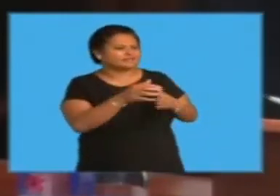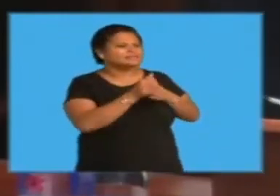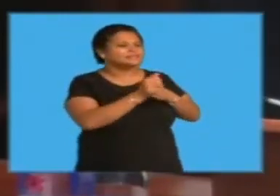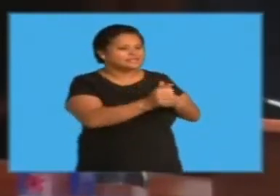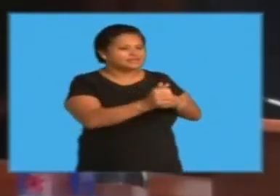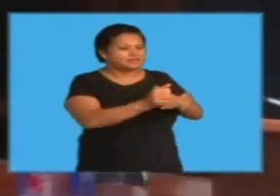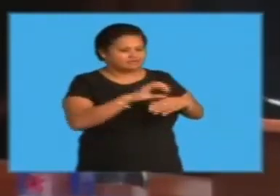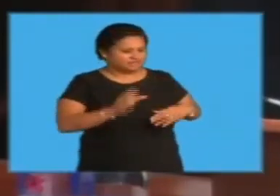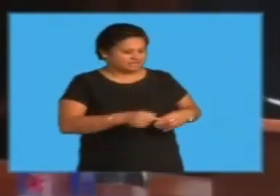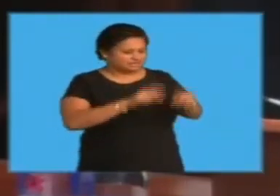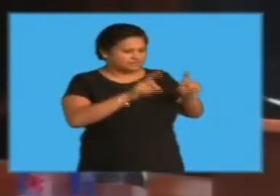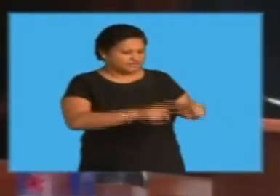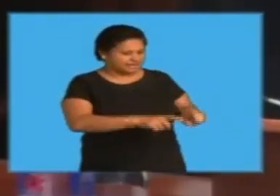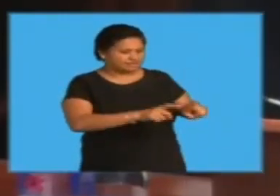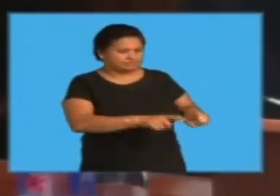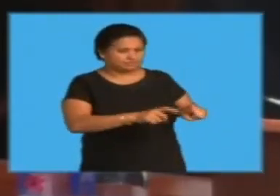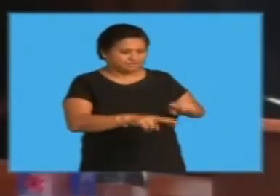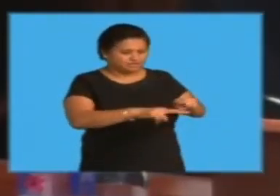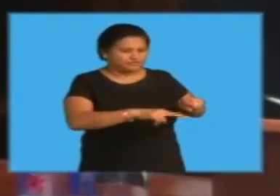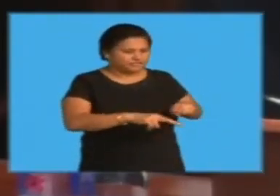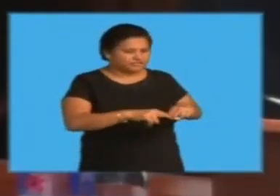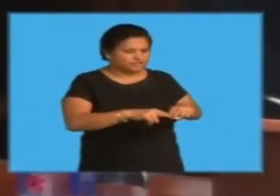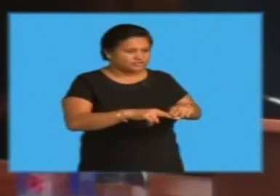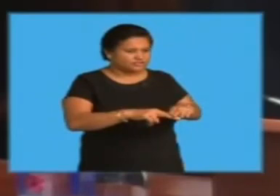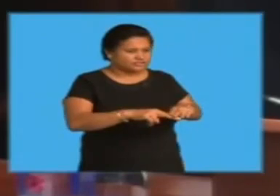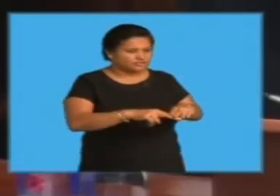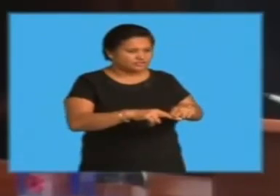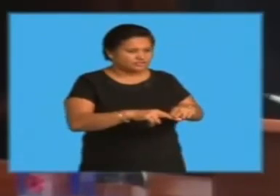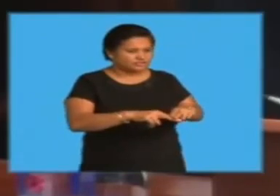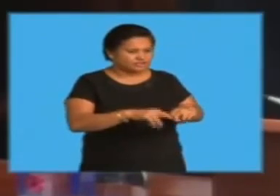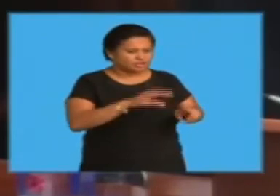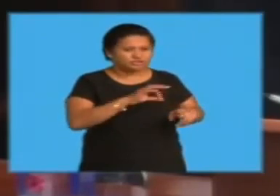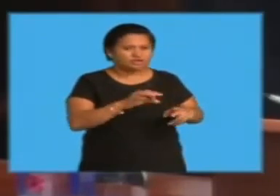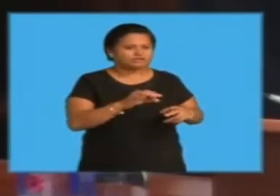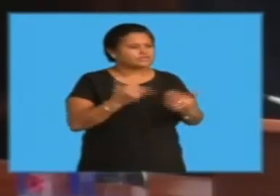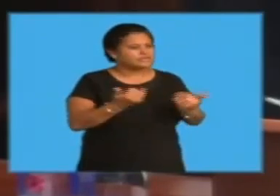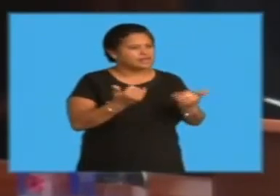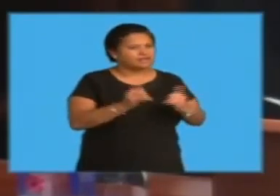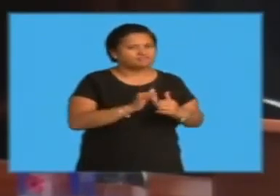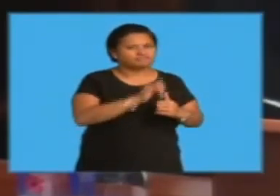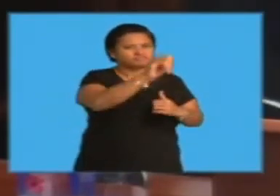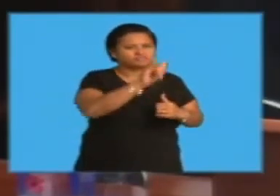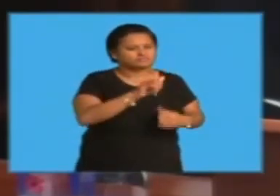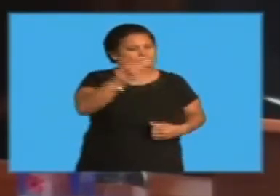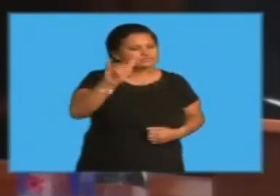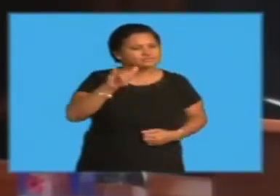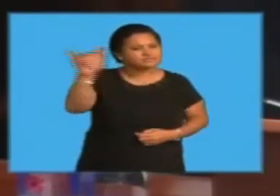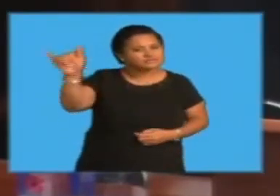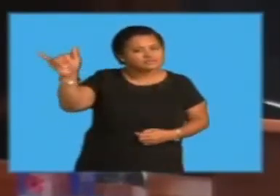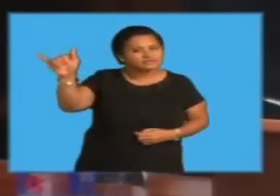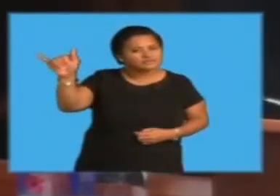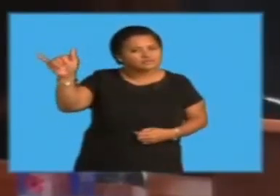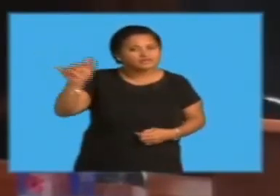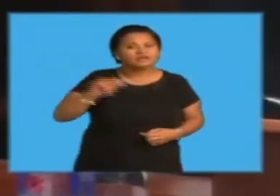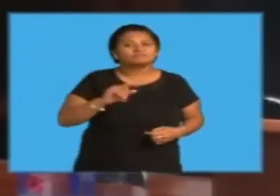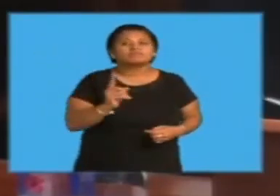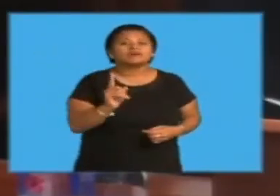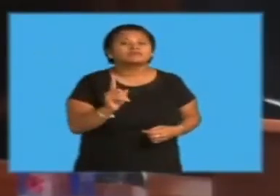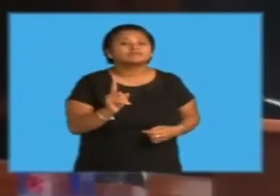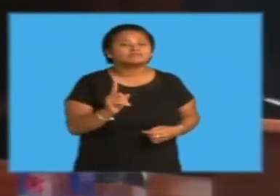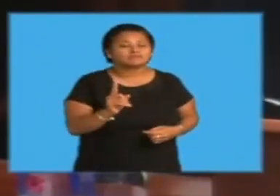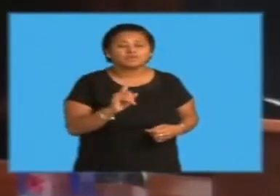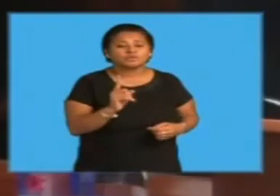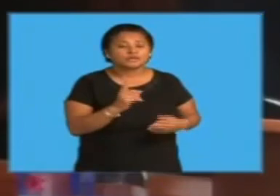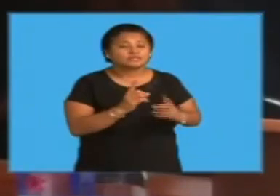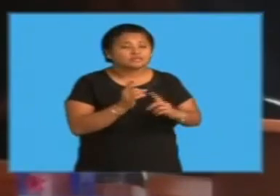They say it distracts government from the needs at home. But I say, what is more important than our existence? How